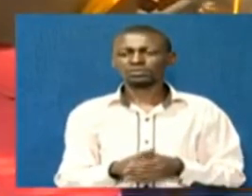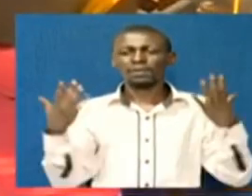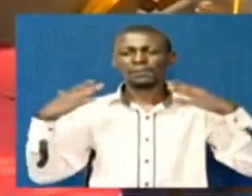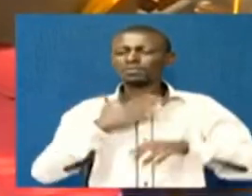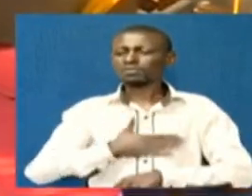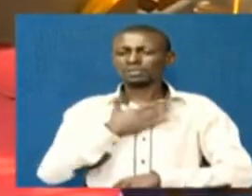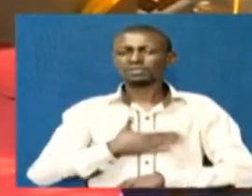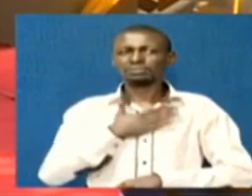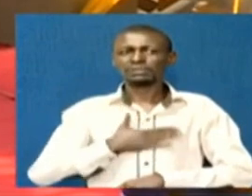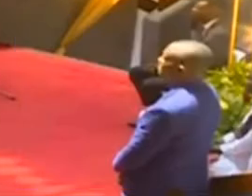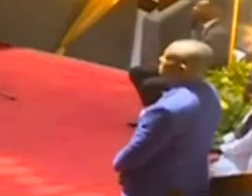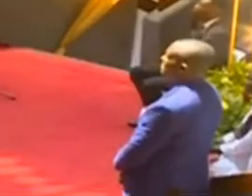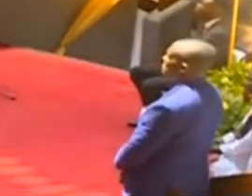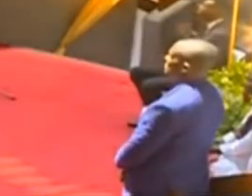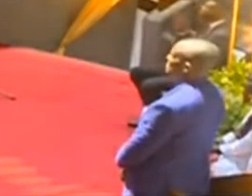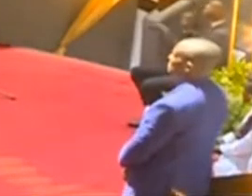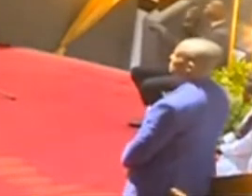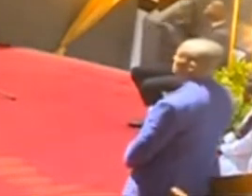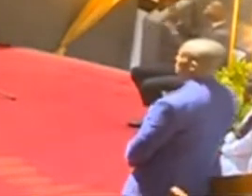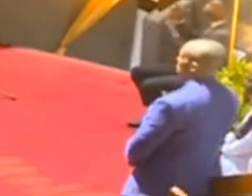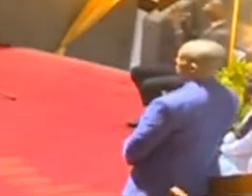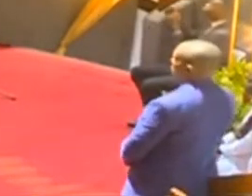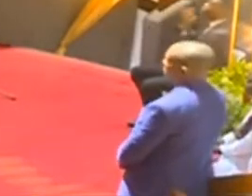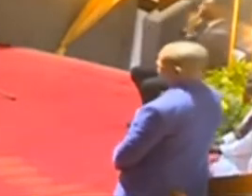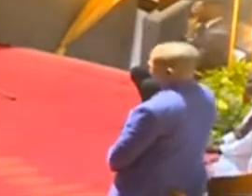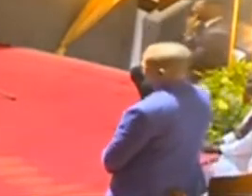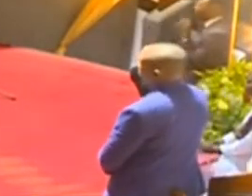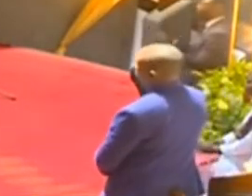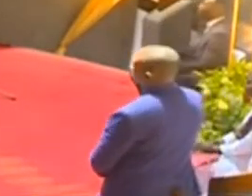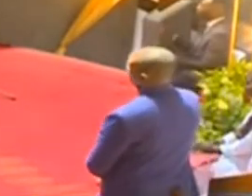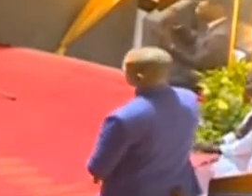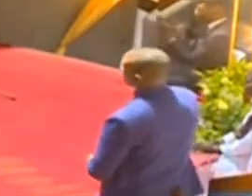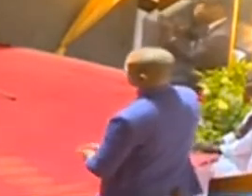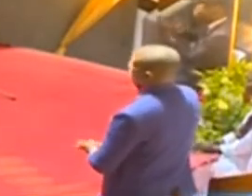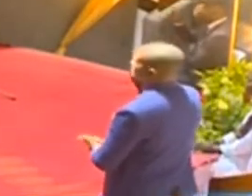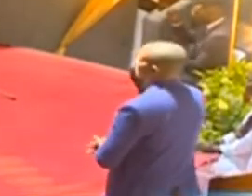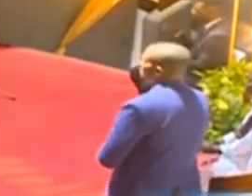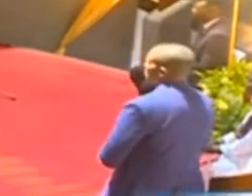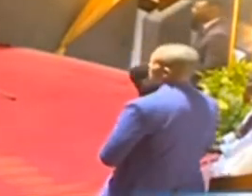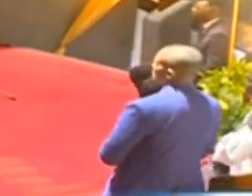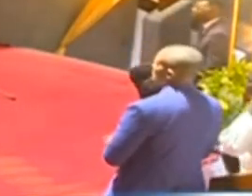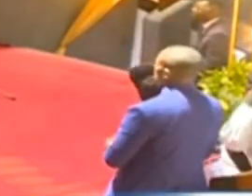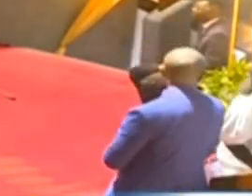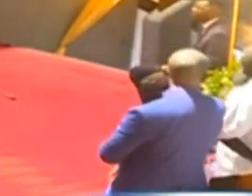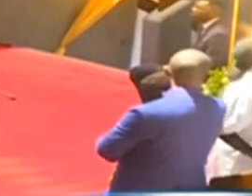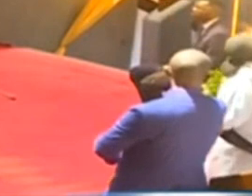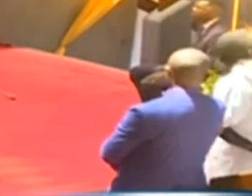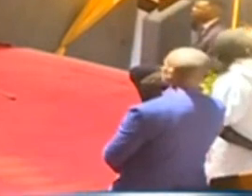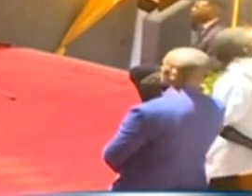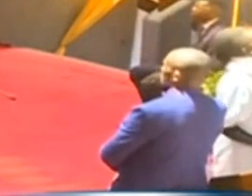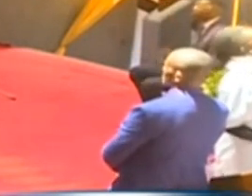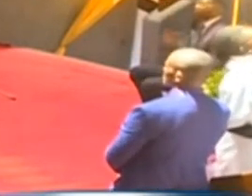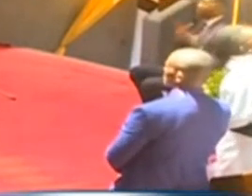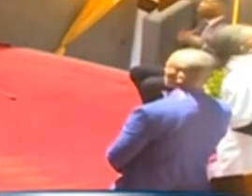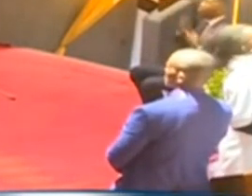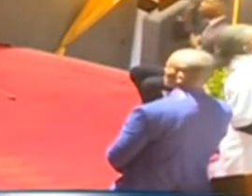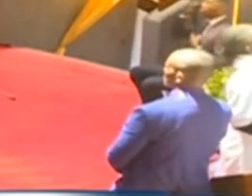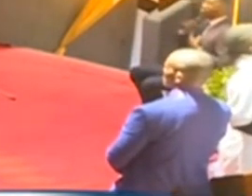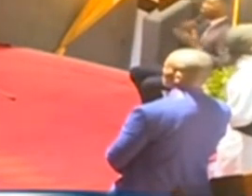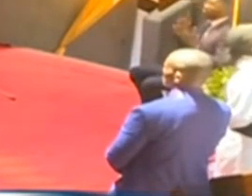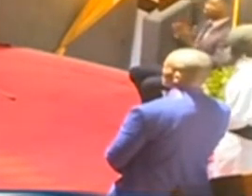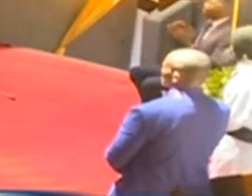you have it on there, shall we have it seen, please? Shall we read it? Because they might think I'm reading from